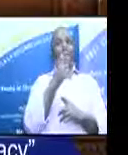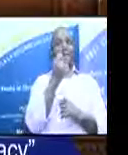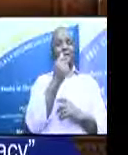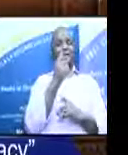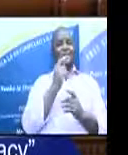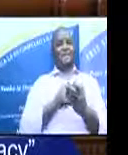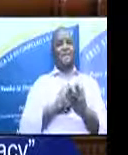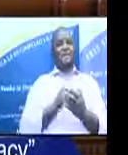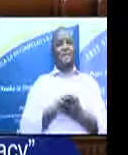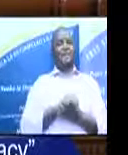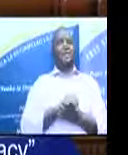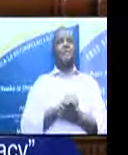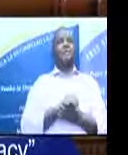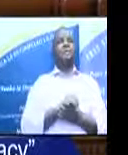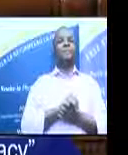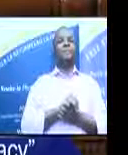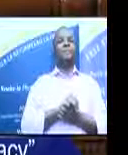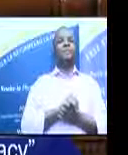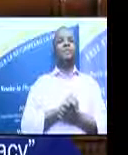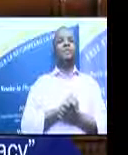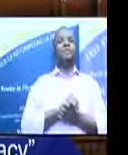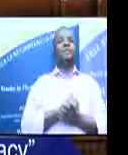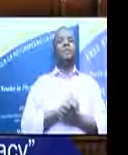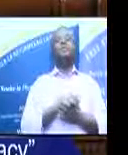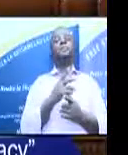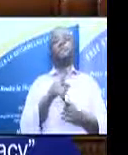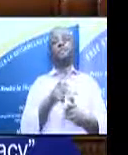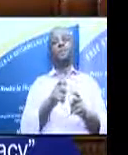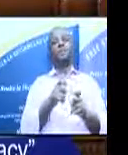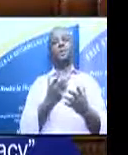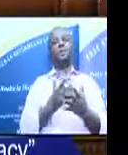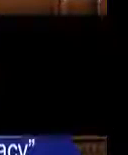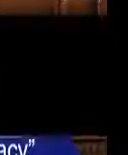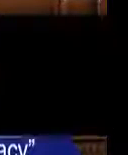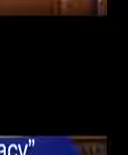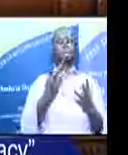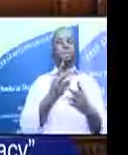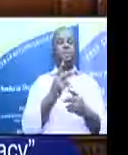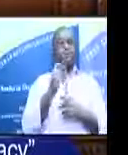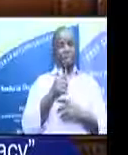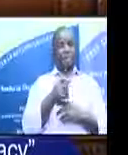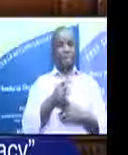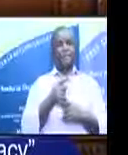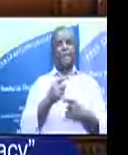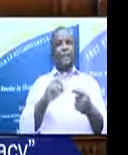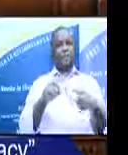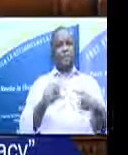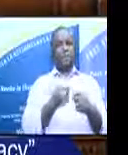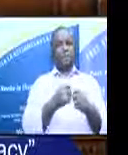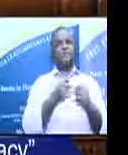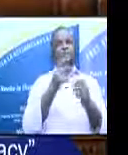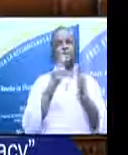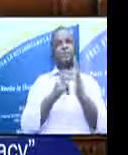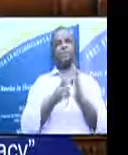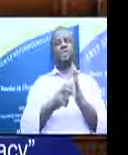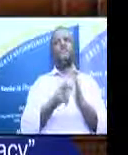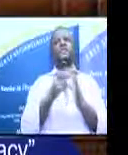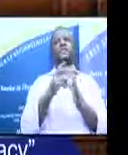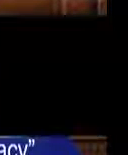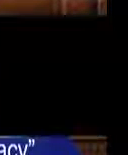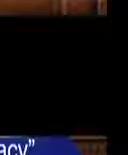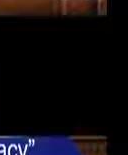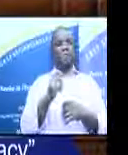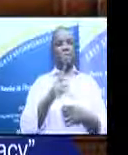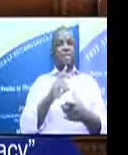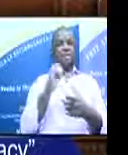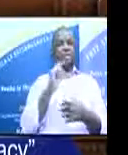as required. This was due to payments made in contravention of the supply chain management requirements, which